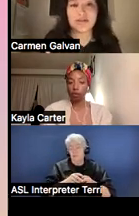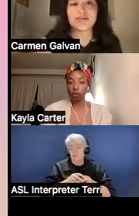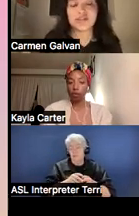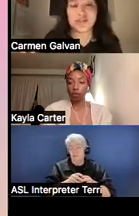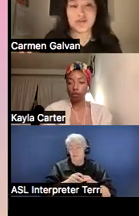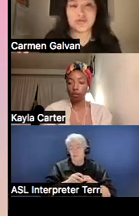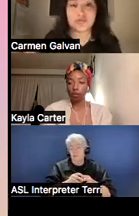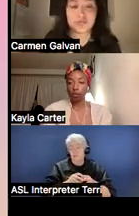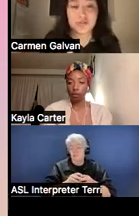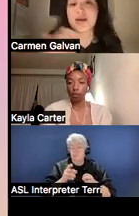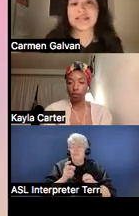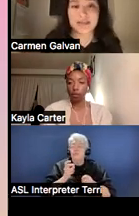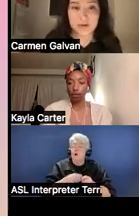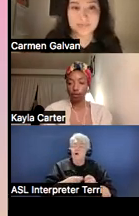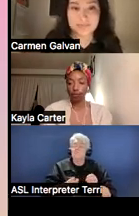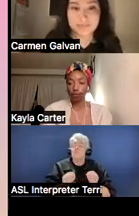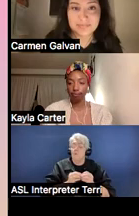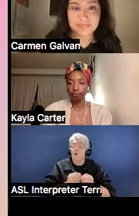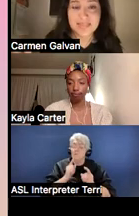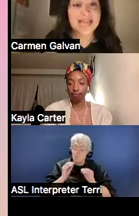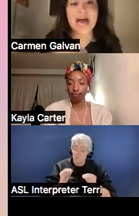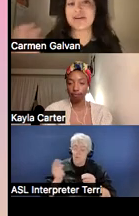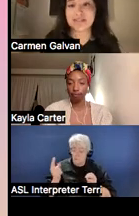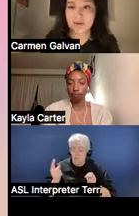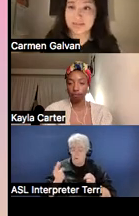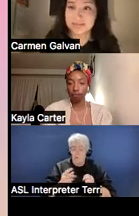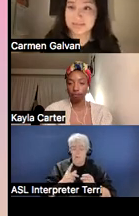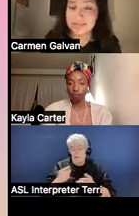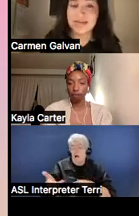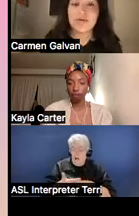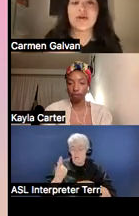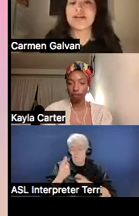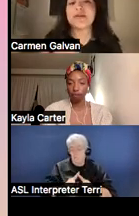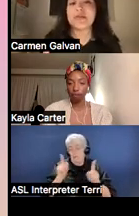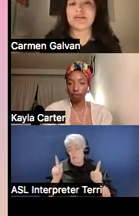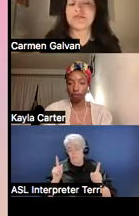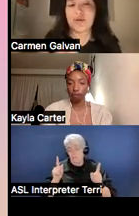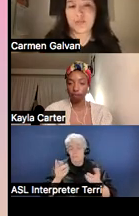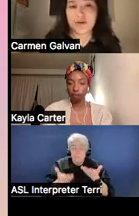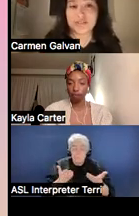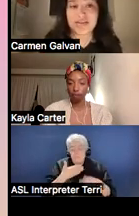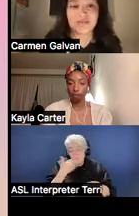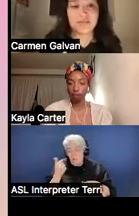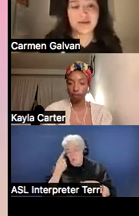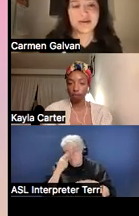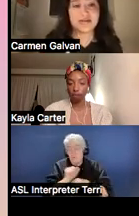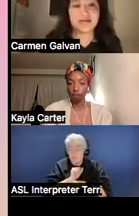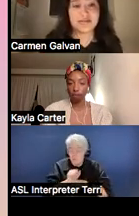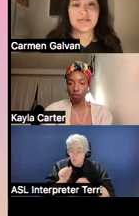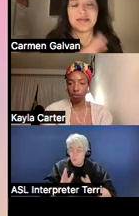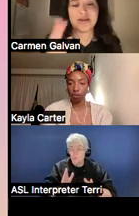more to train someone and hire someone. Wouldn't it be better for our workers to have a